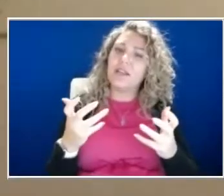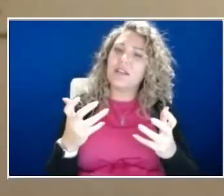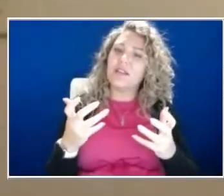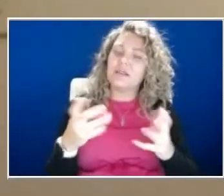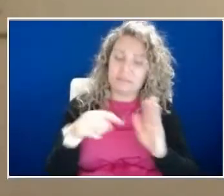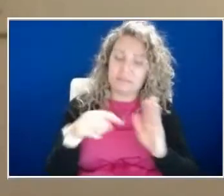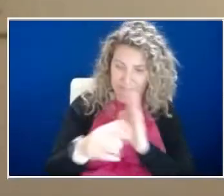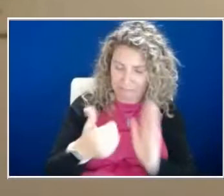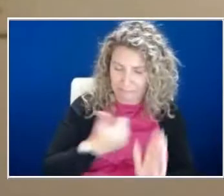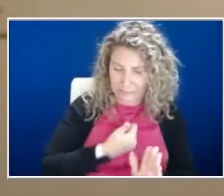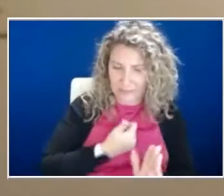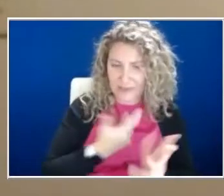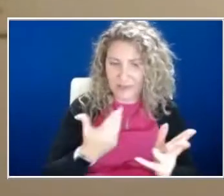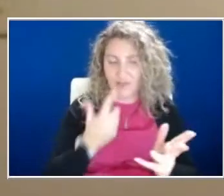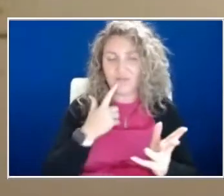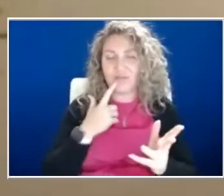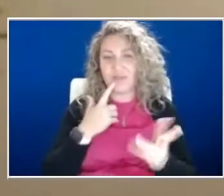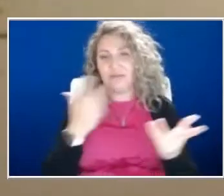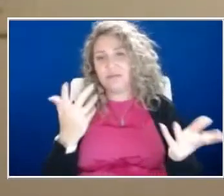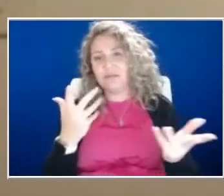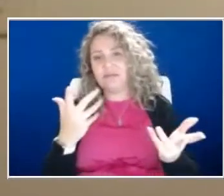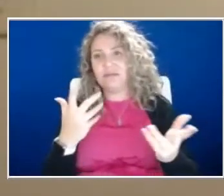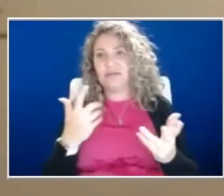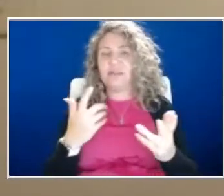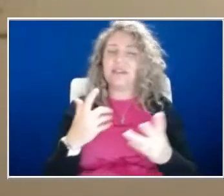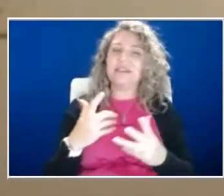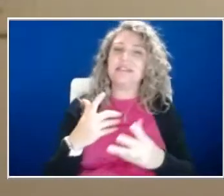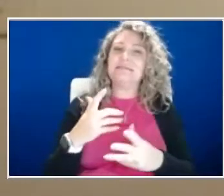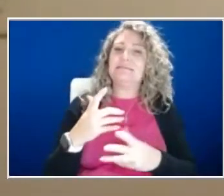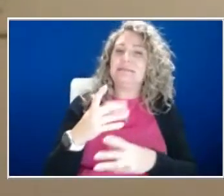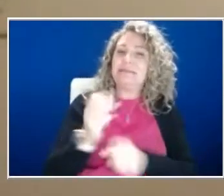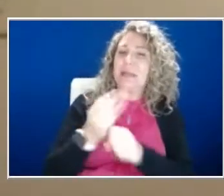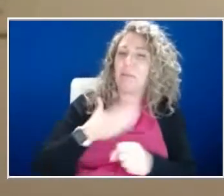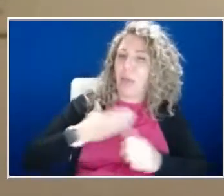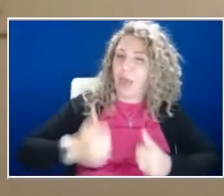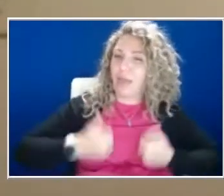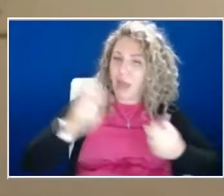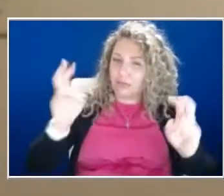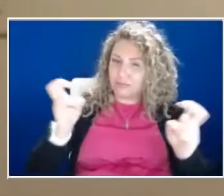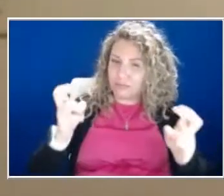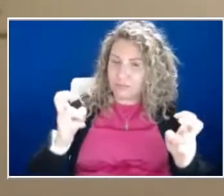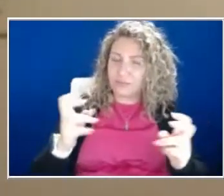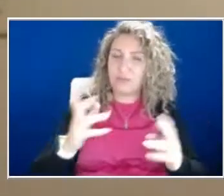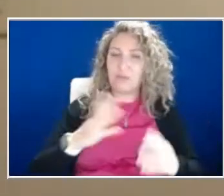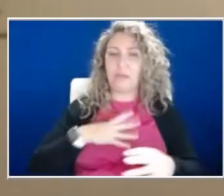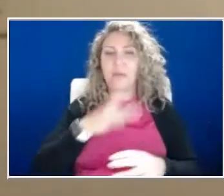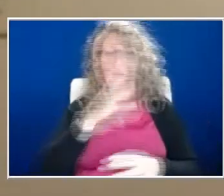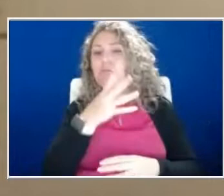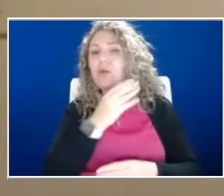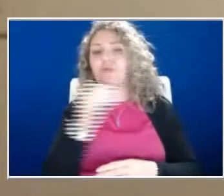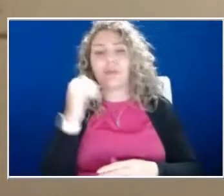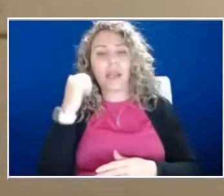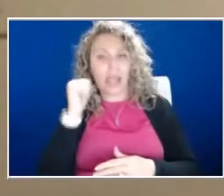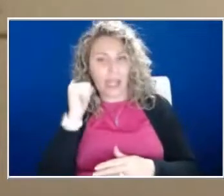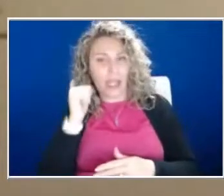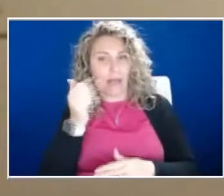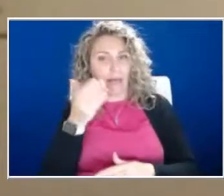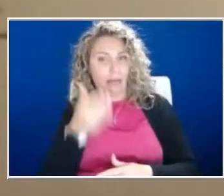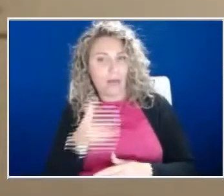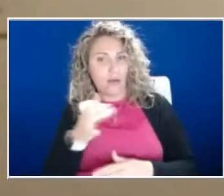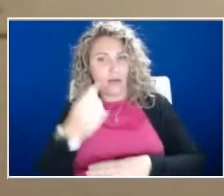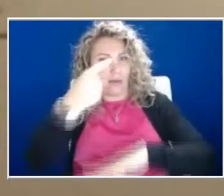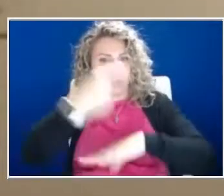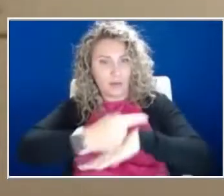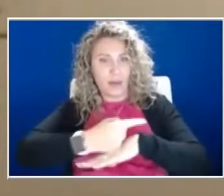think were the exact words that I used. My mother and my aunt were present at that particular day,